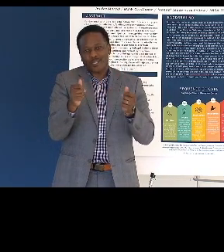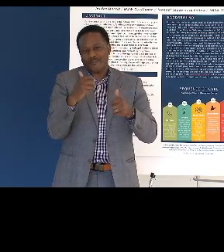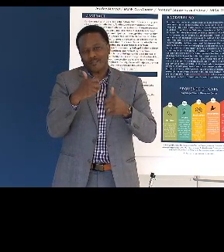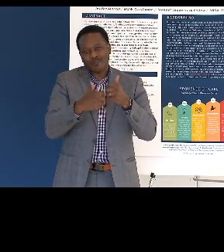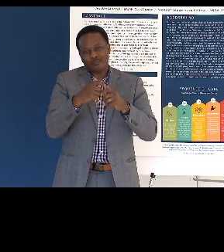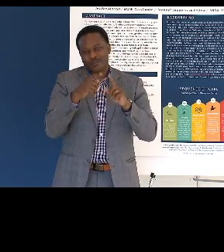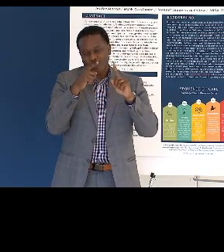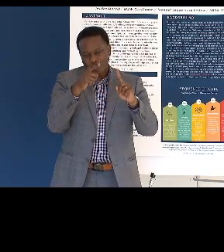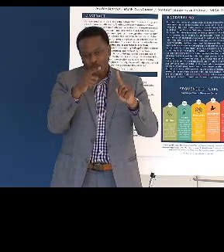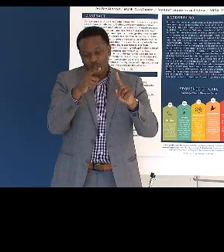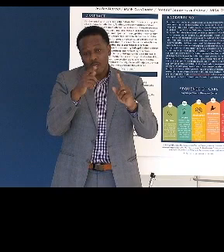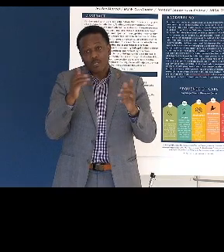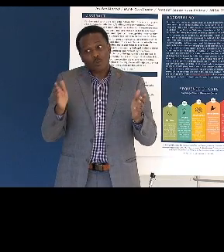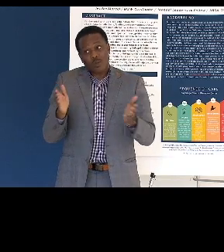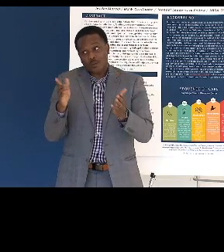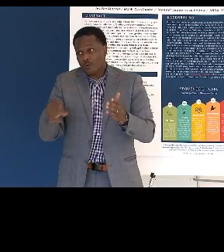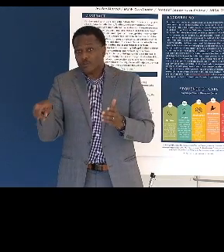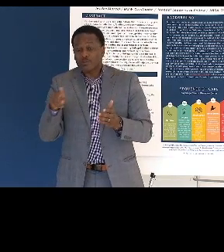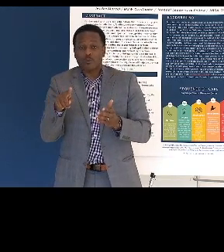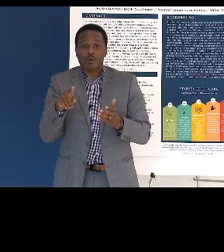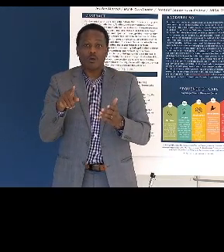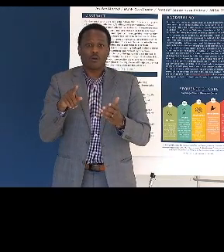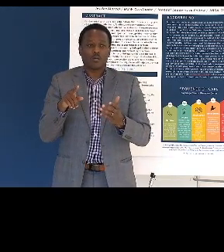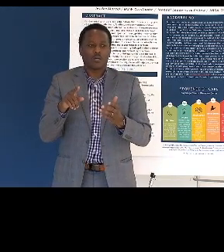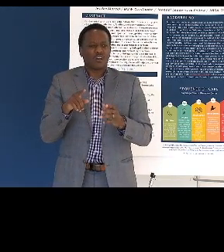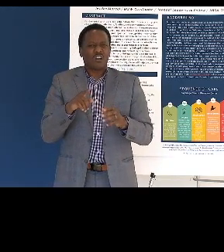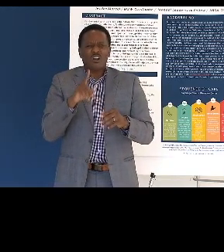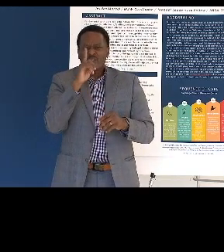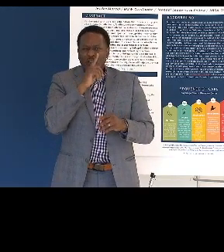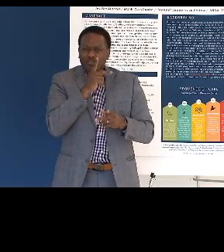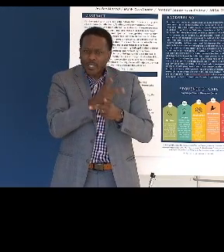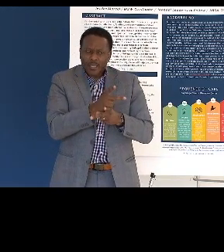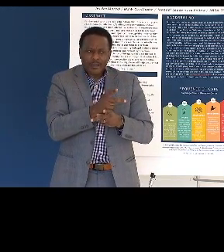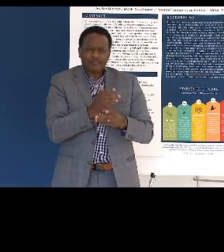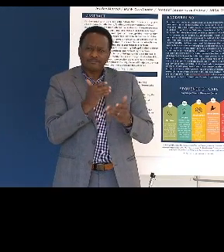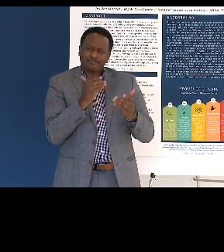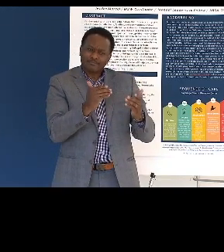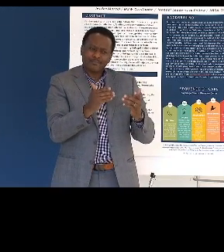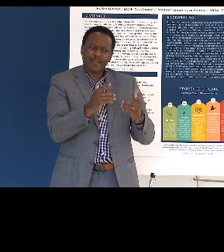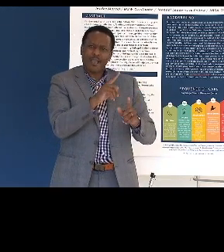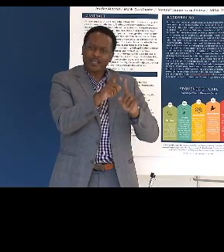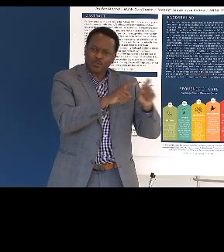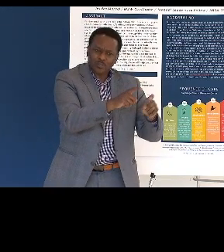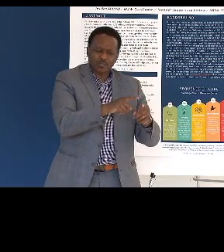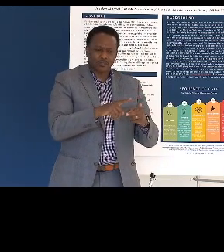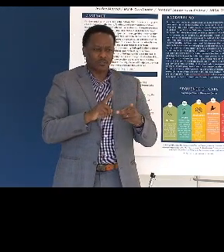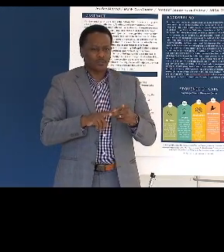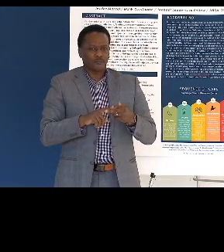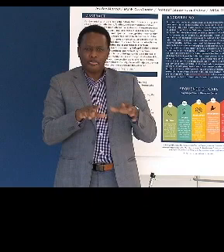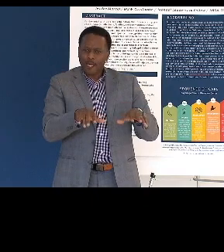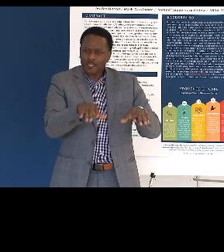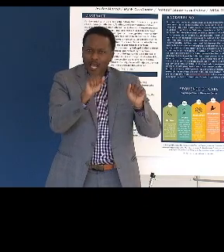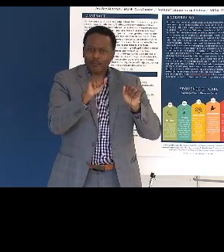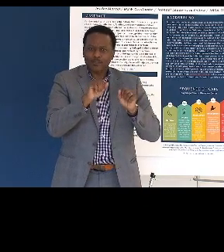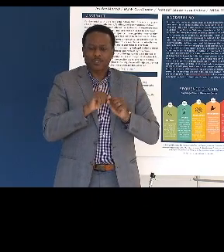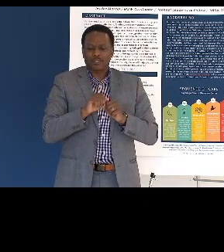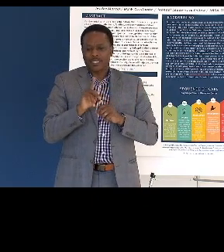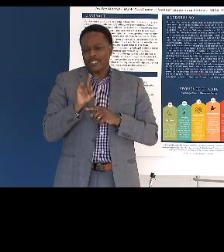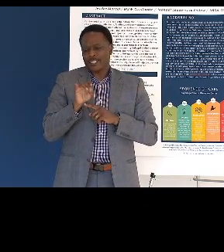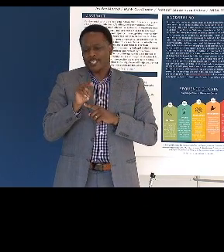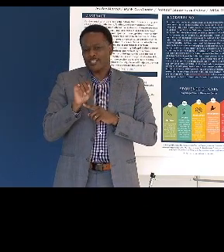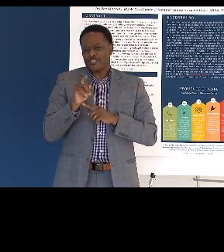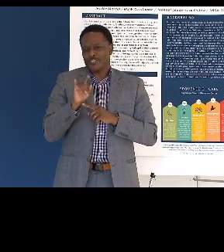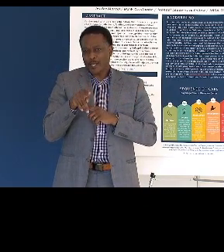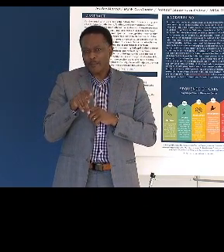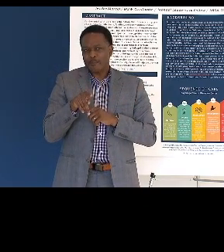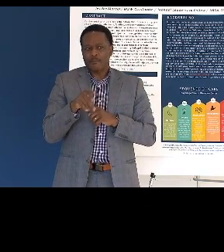goals. So I encourage everyone to inquire about foster care, adoption, kinship, placement, and things